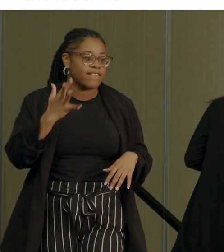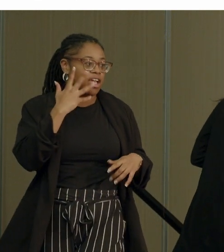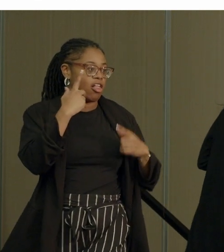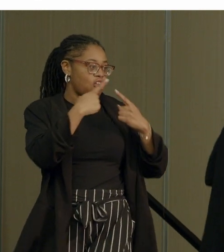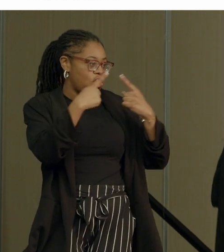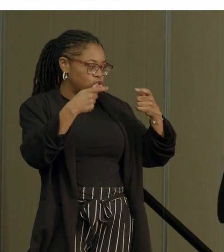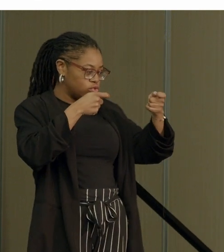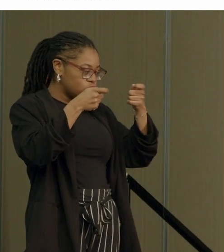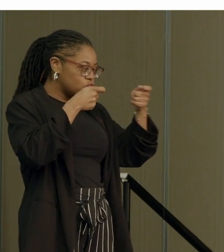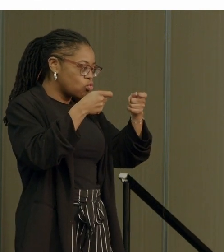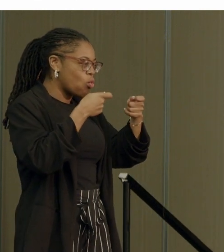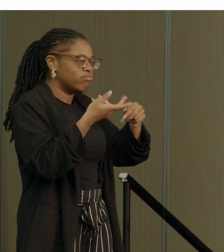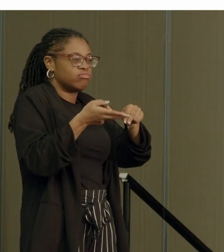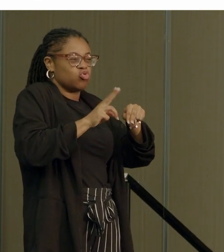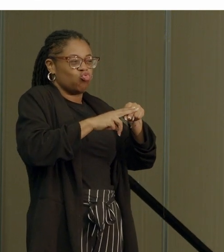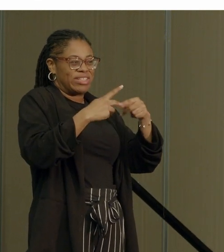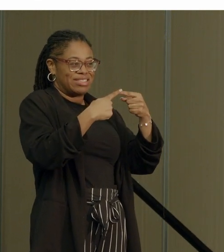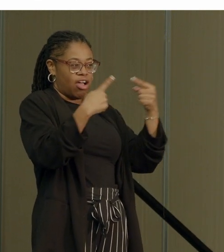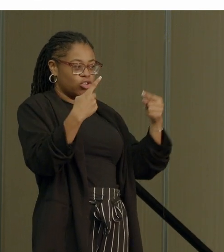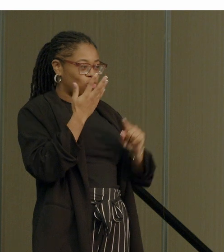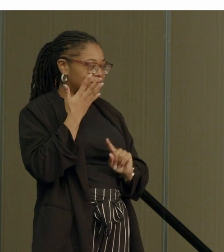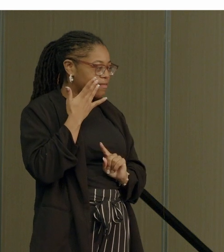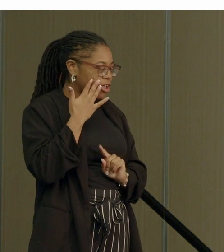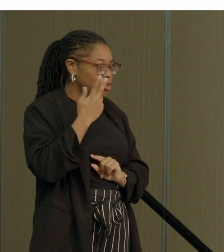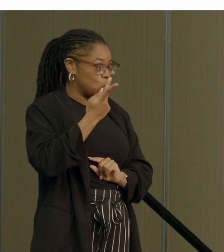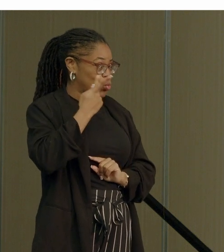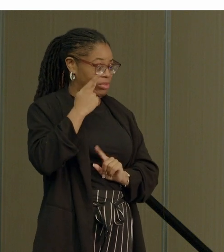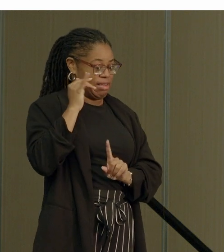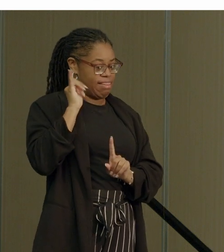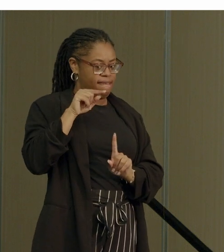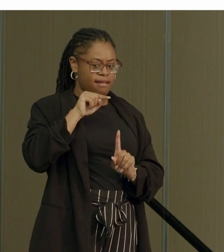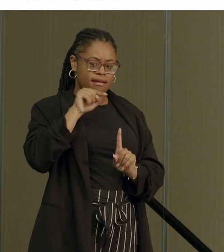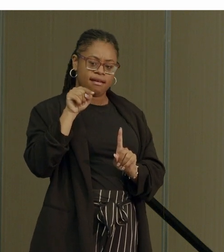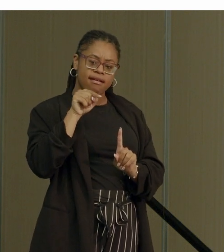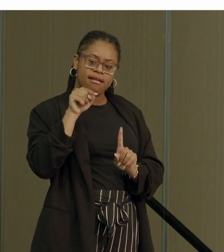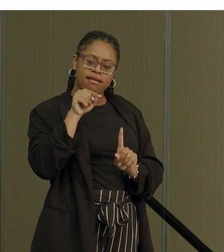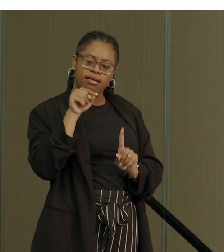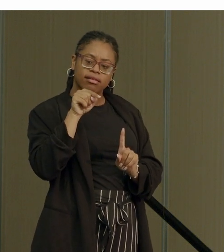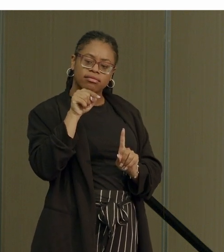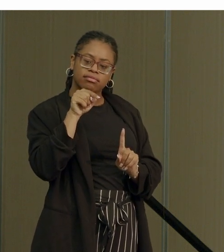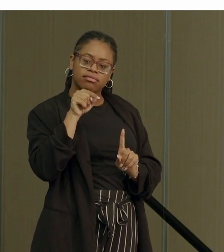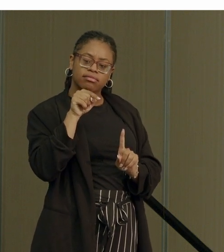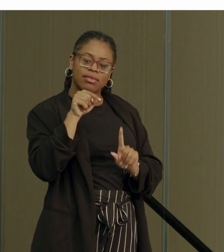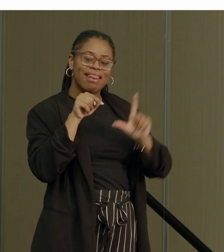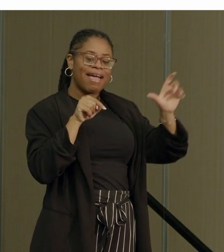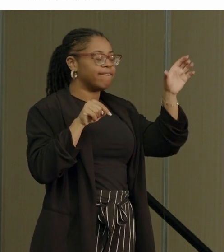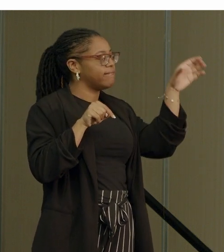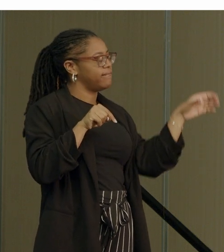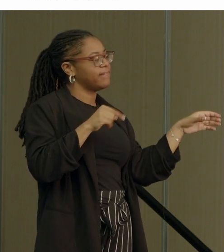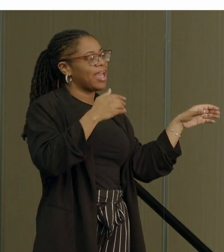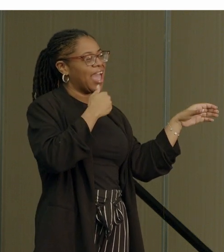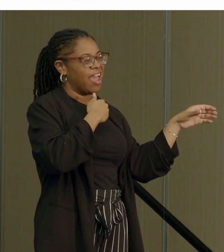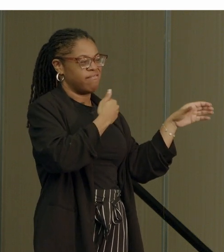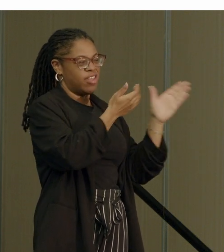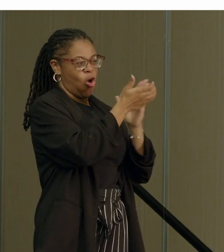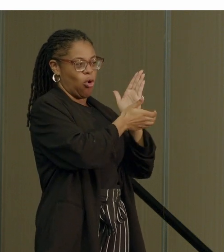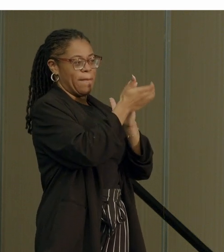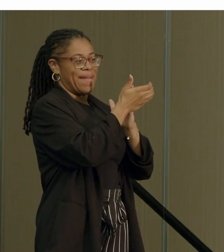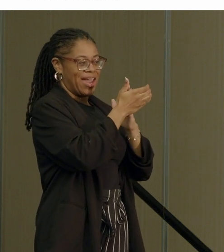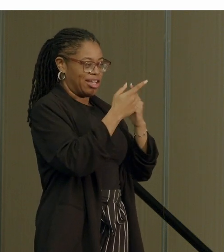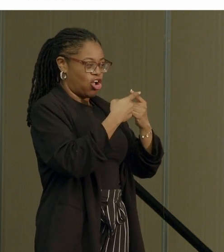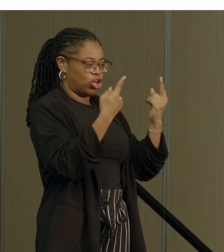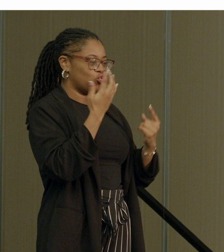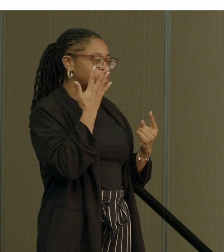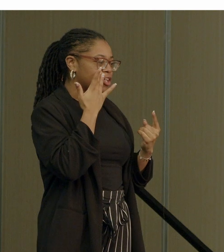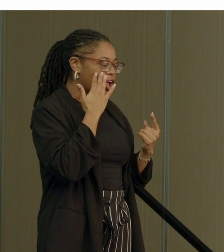contrast. You can see here on the left, we have the default contrast,